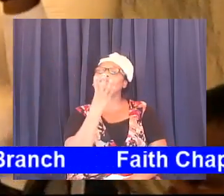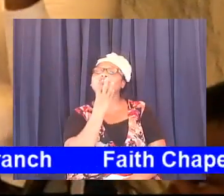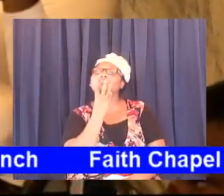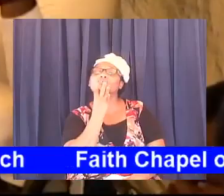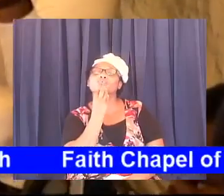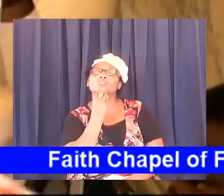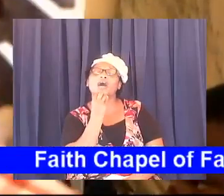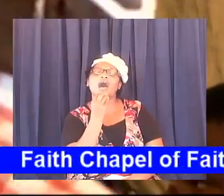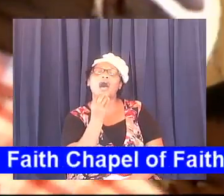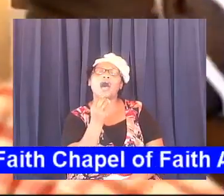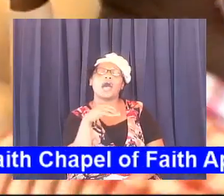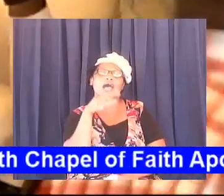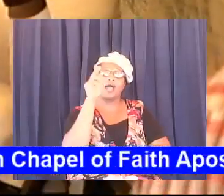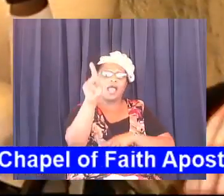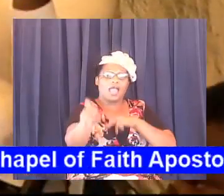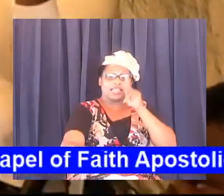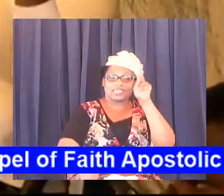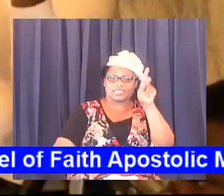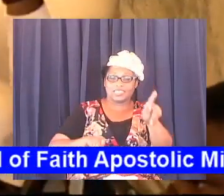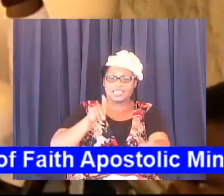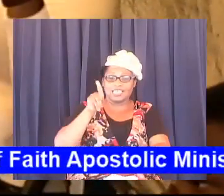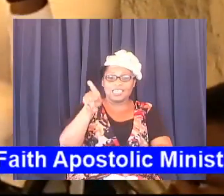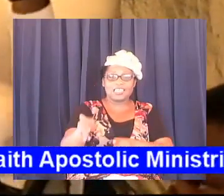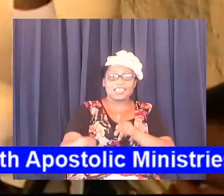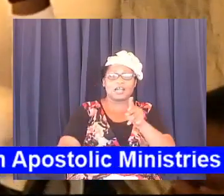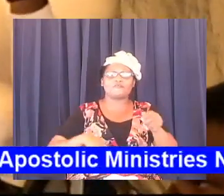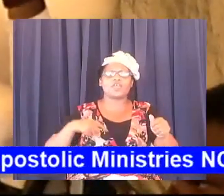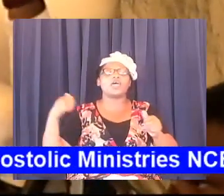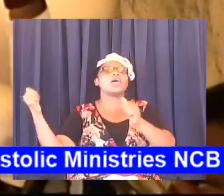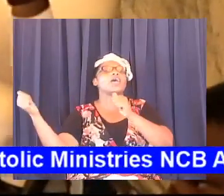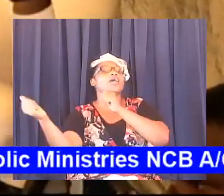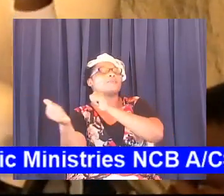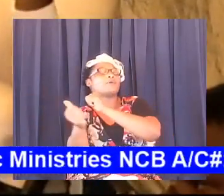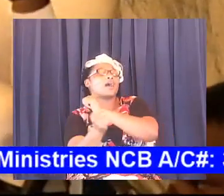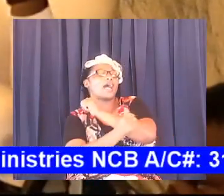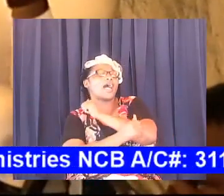Lion of Judah, the Seed of